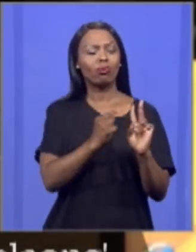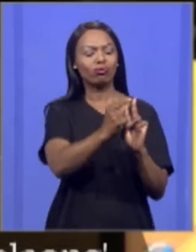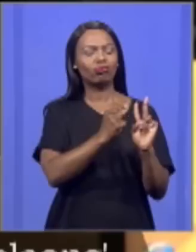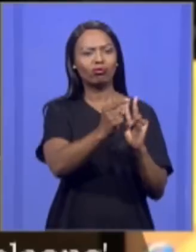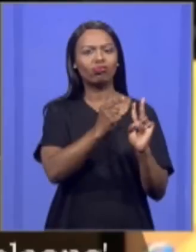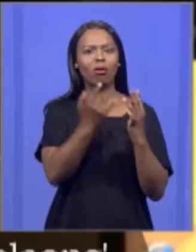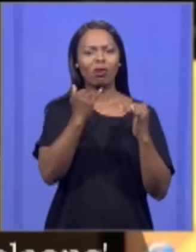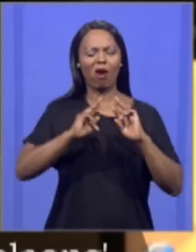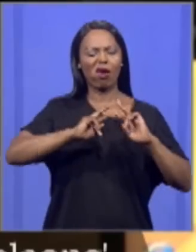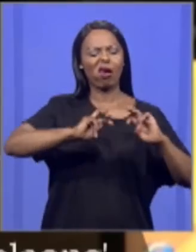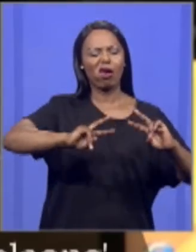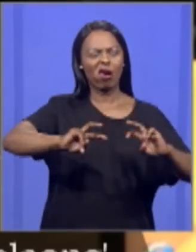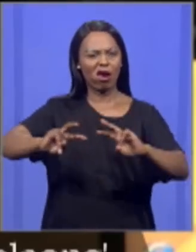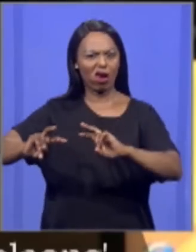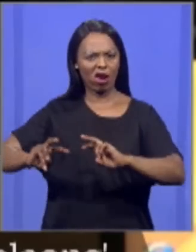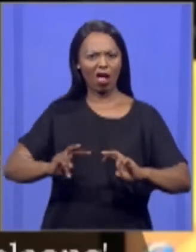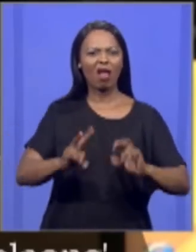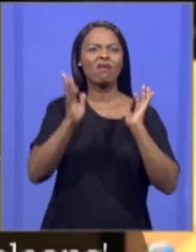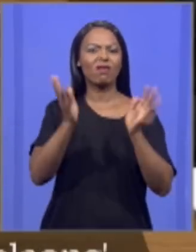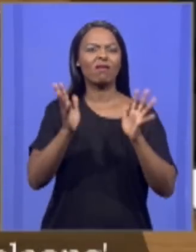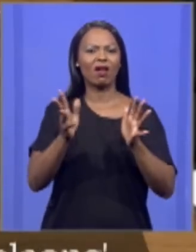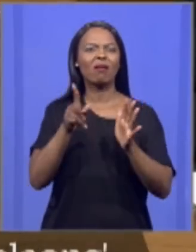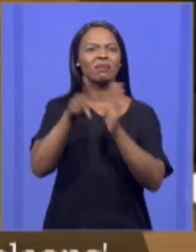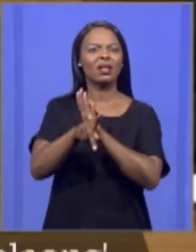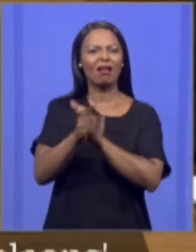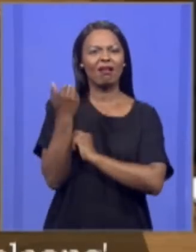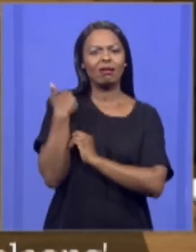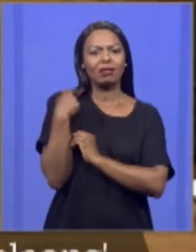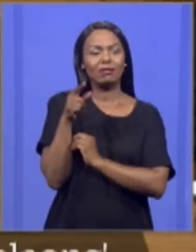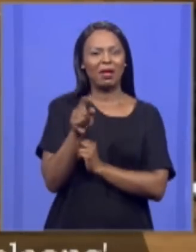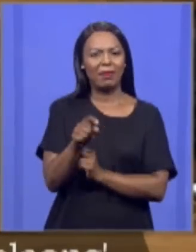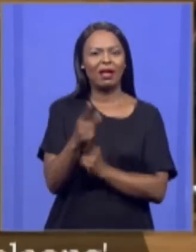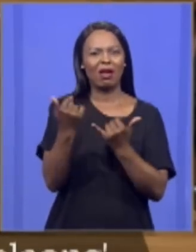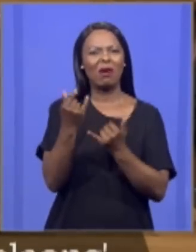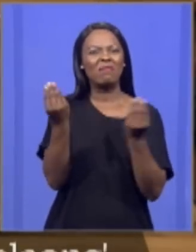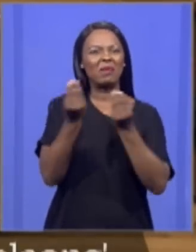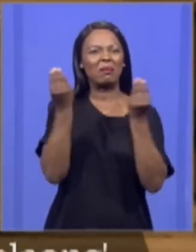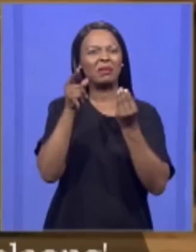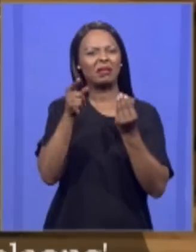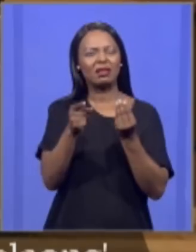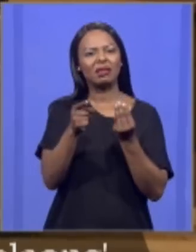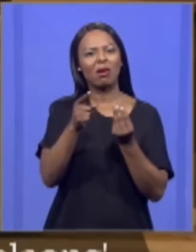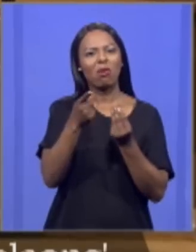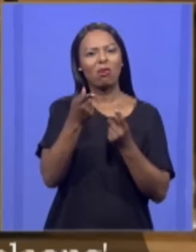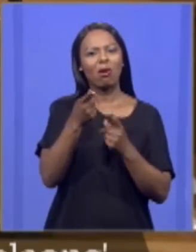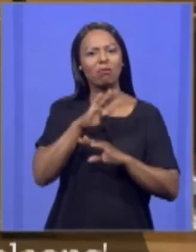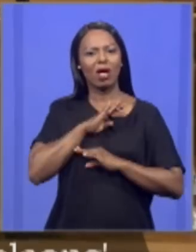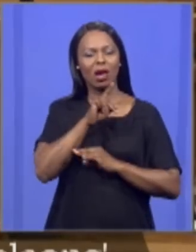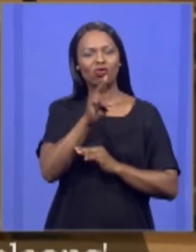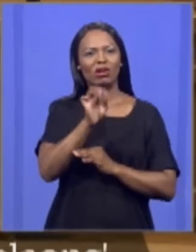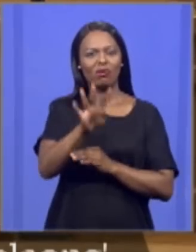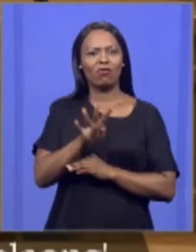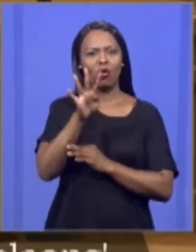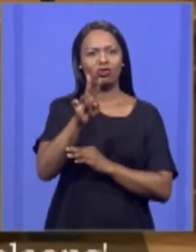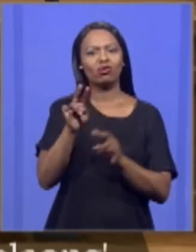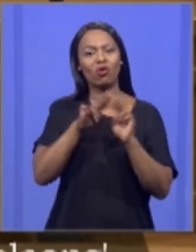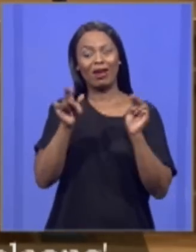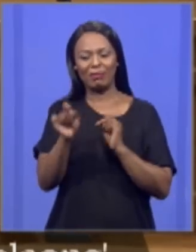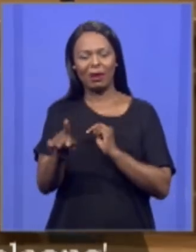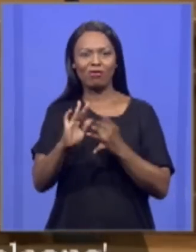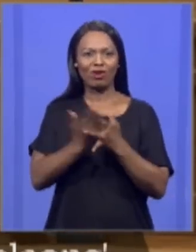ile ba nyakišišwa ka polao ya naletšana ya kgwele ya maoto ya 2014 e sego ka melato yeo ba